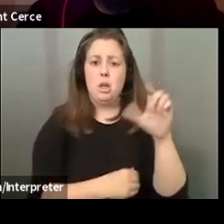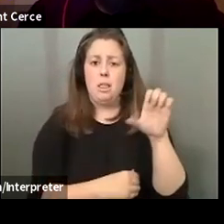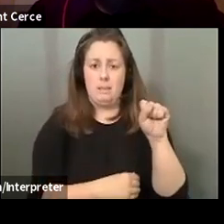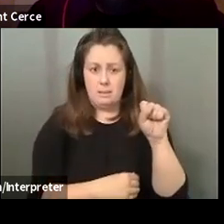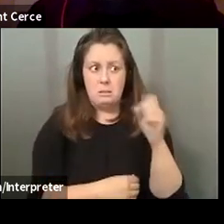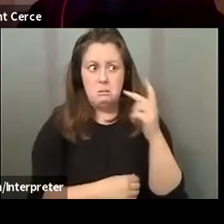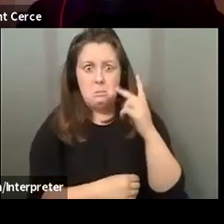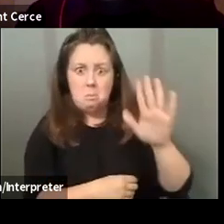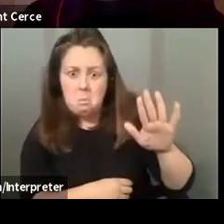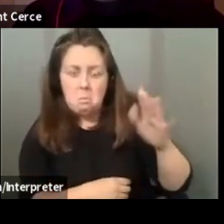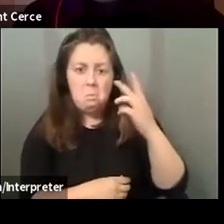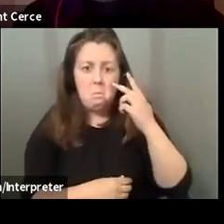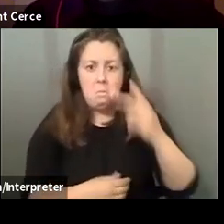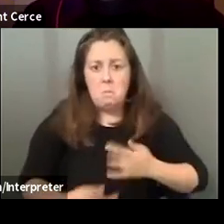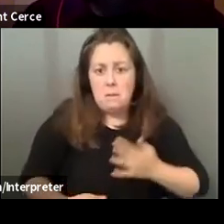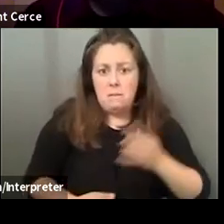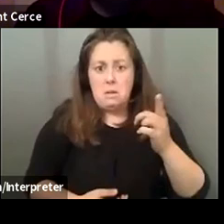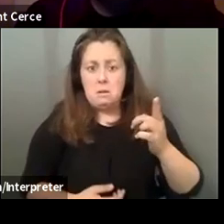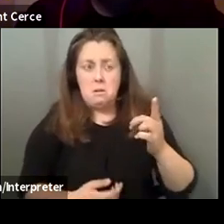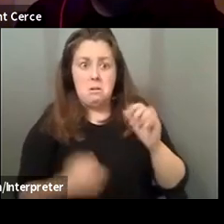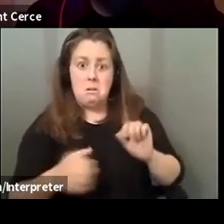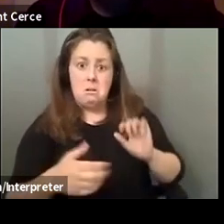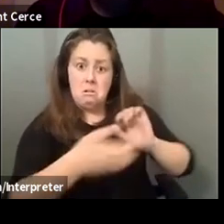there other collaborative ways that we could approach this as well?